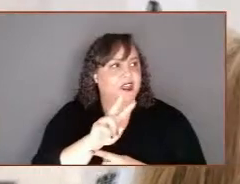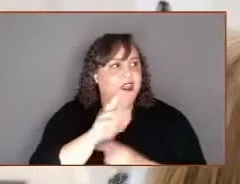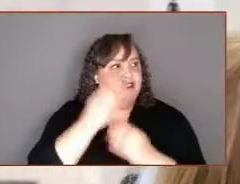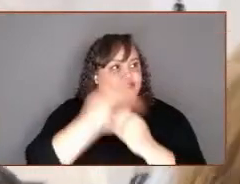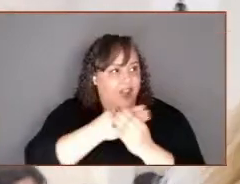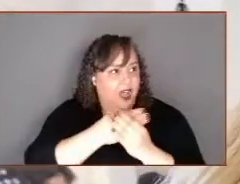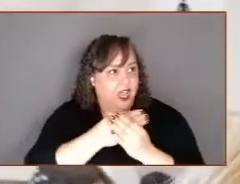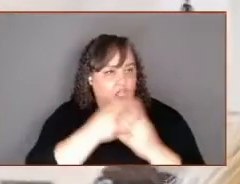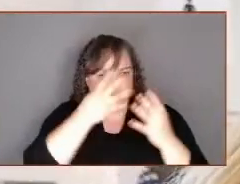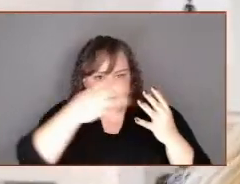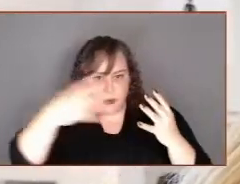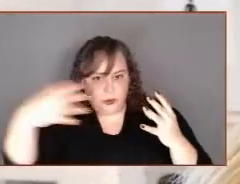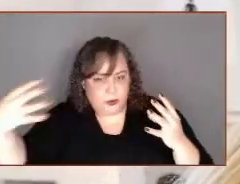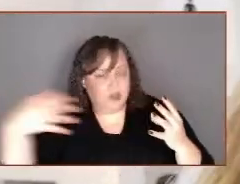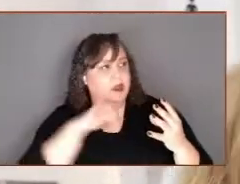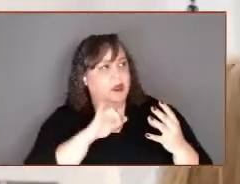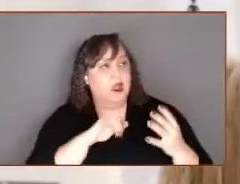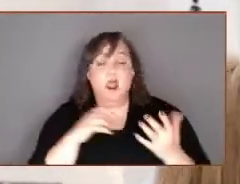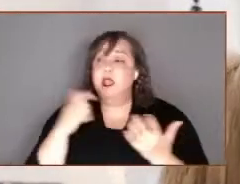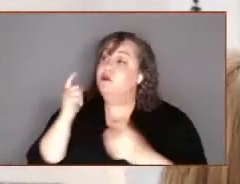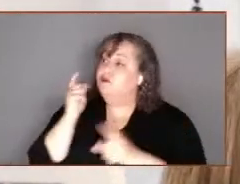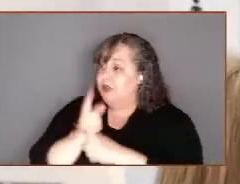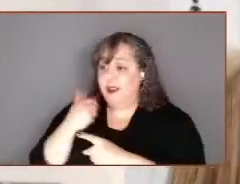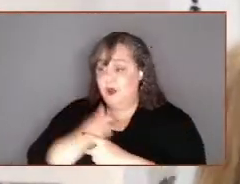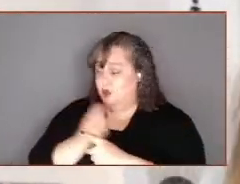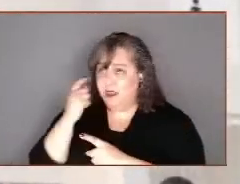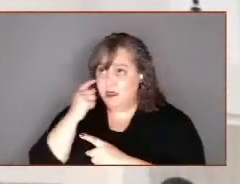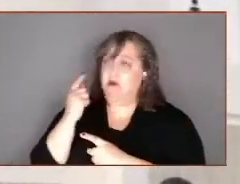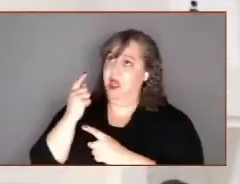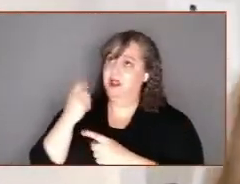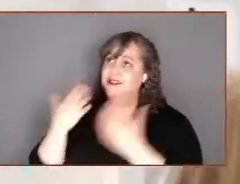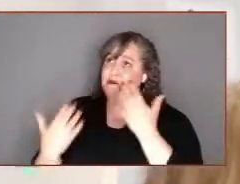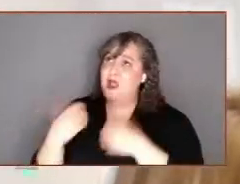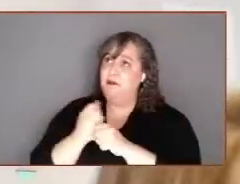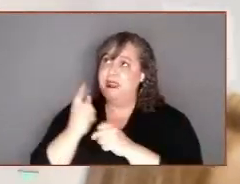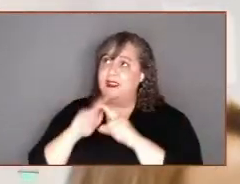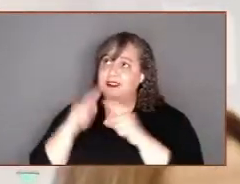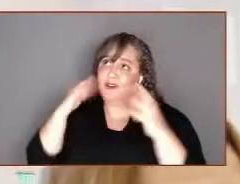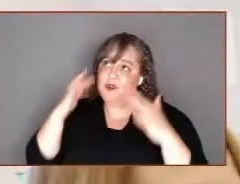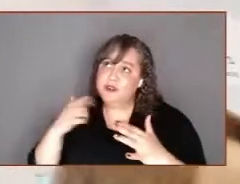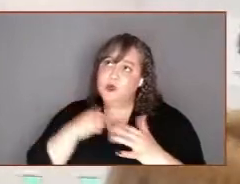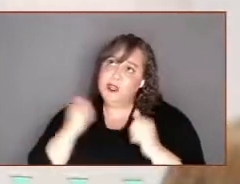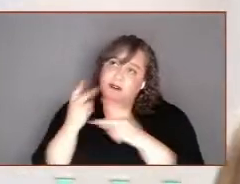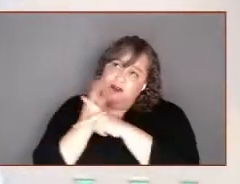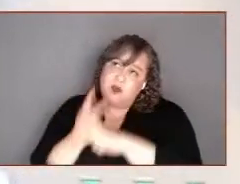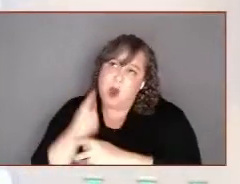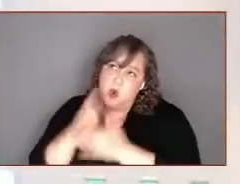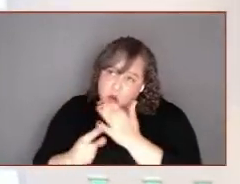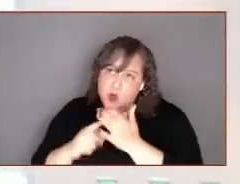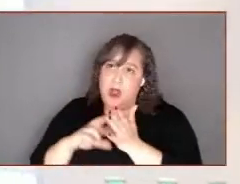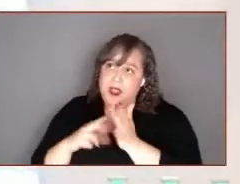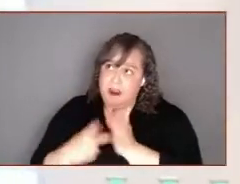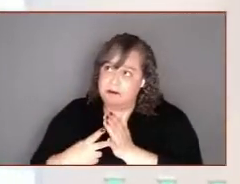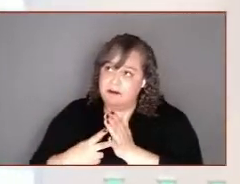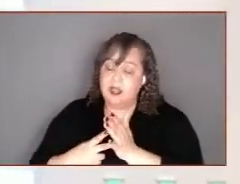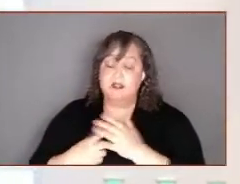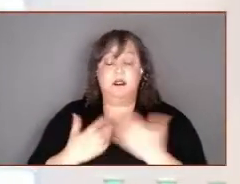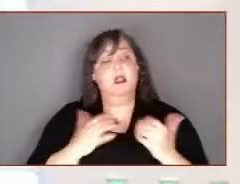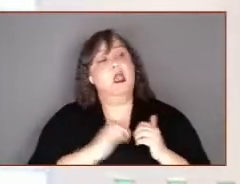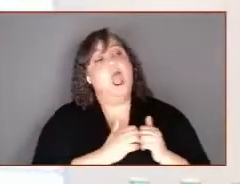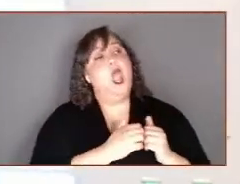We can probably figure out what sounds it is, and then there we go. How confident are you in your ability to capture a clean